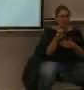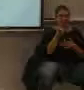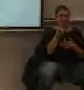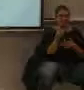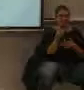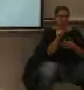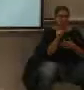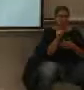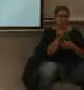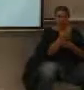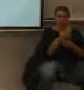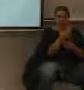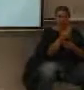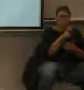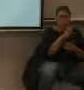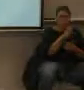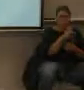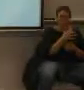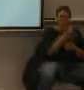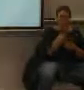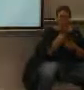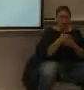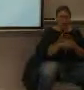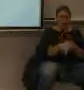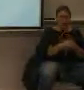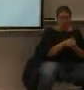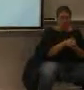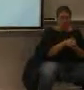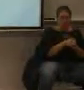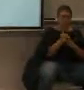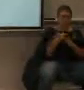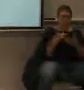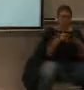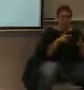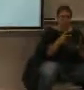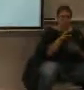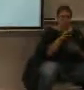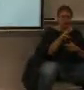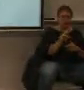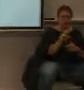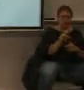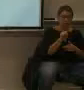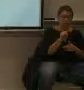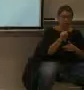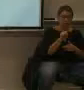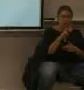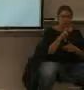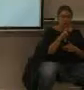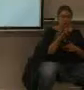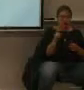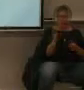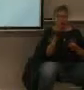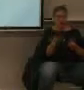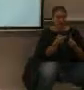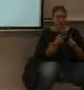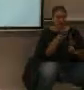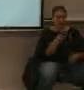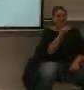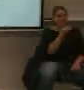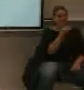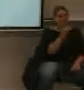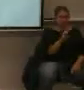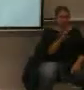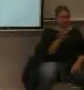and not much organic material after that. So we have the rivers downstream shifting to finer sediments and not